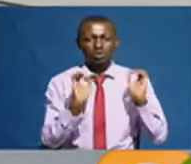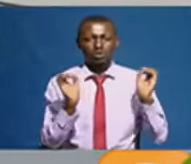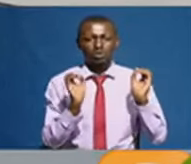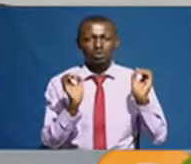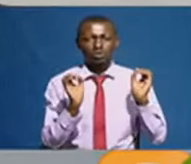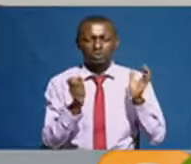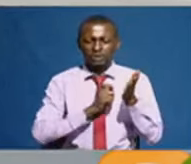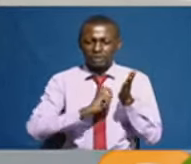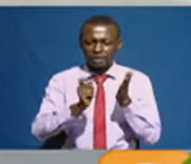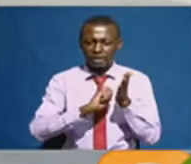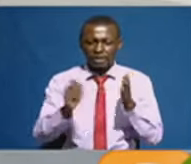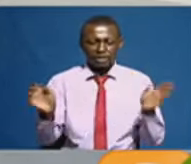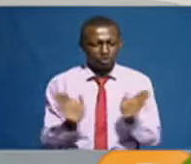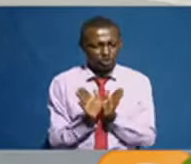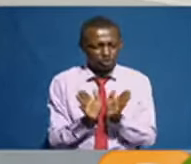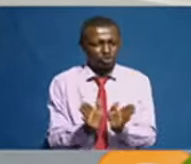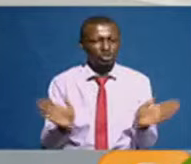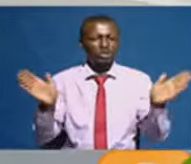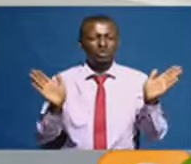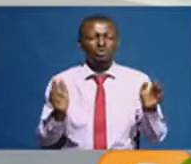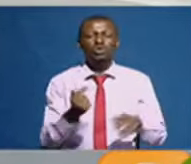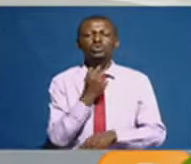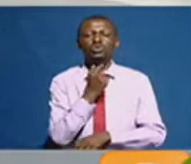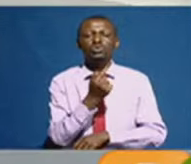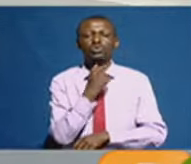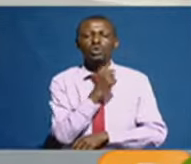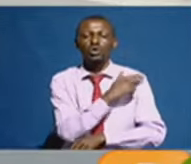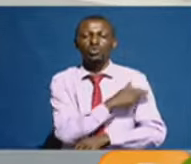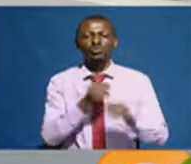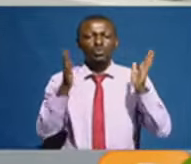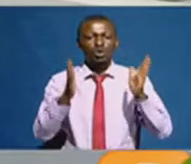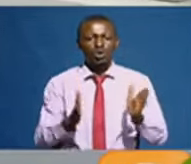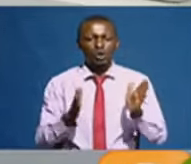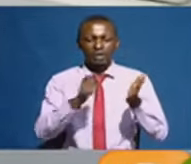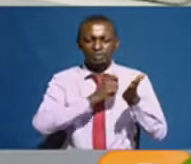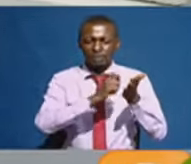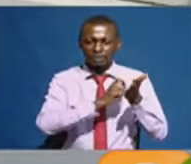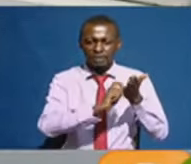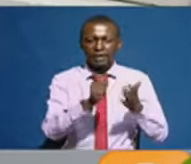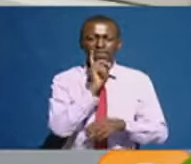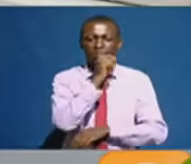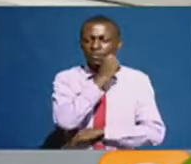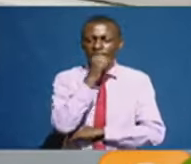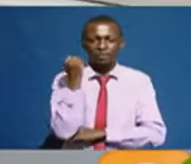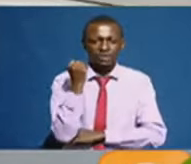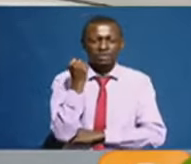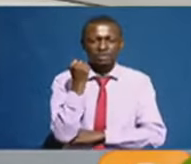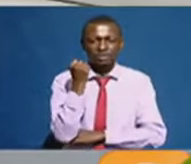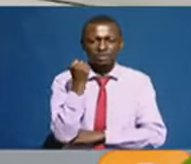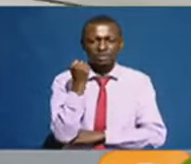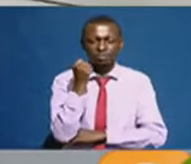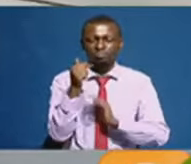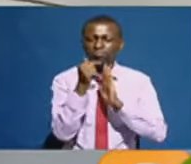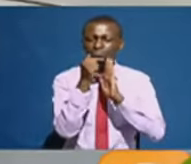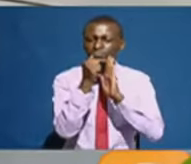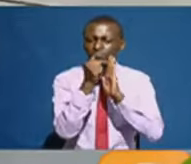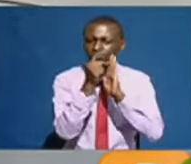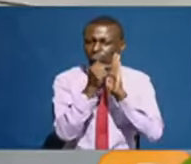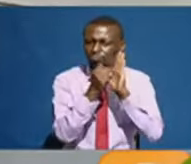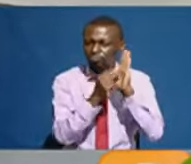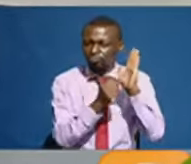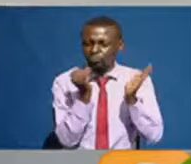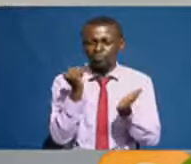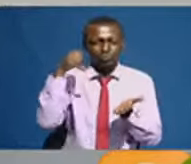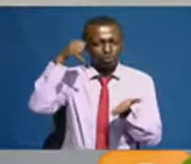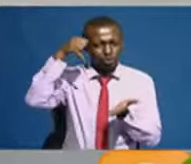the Secretary General of the Medical Practitioners Union. And so for me, those are the things to now consider.